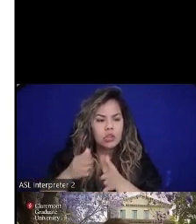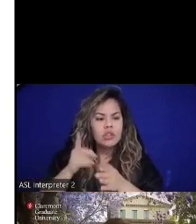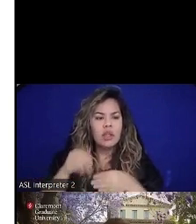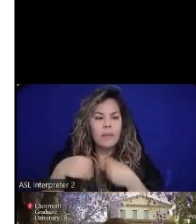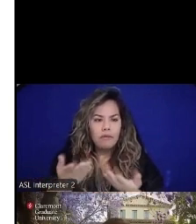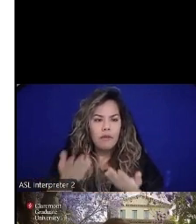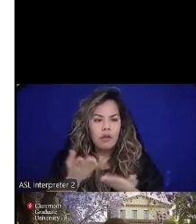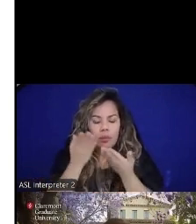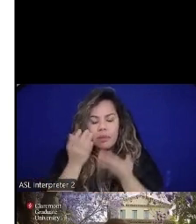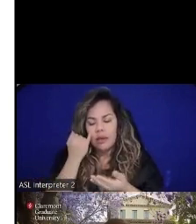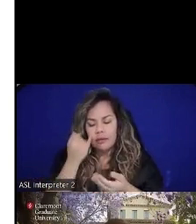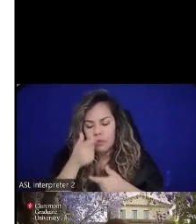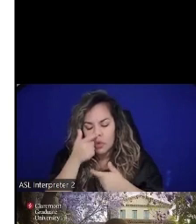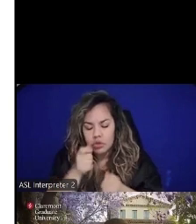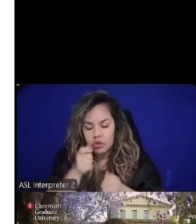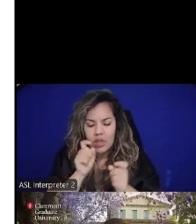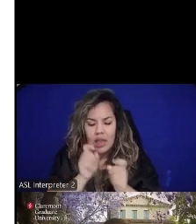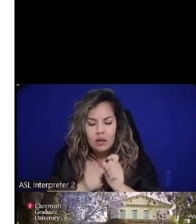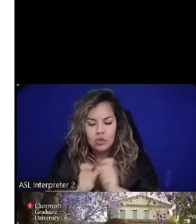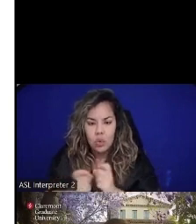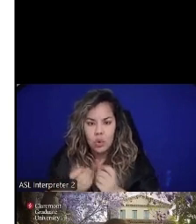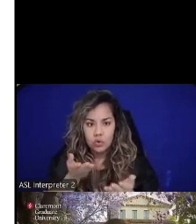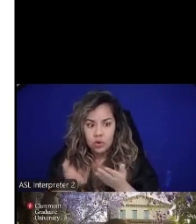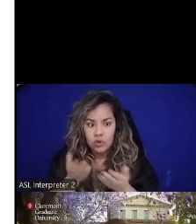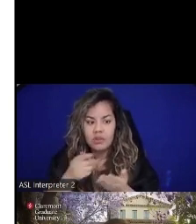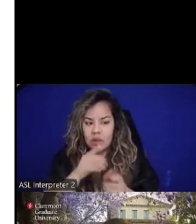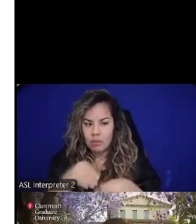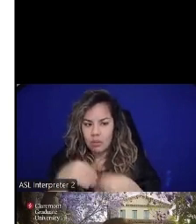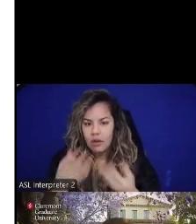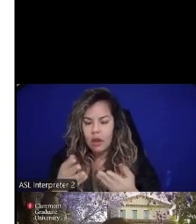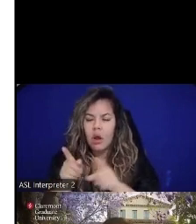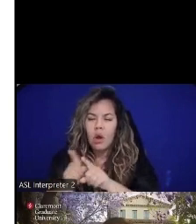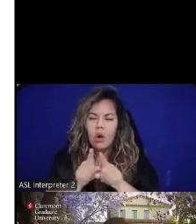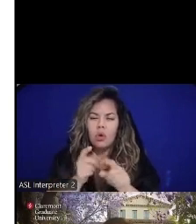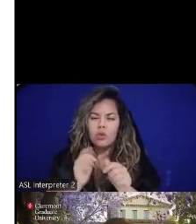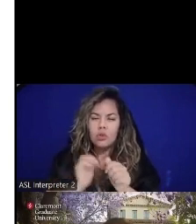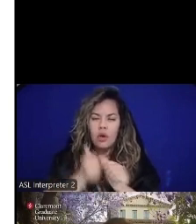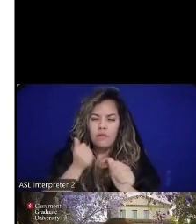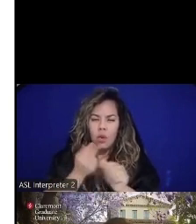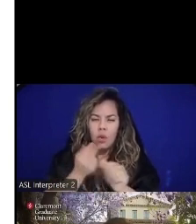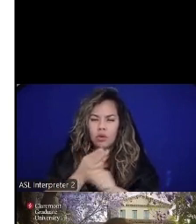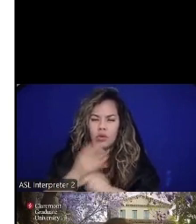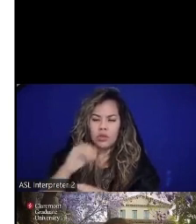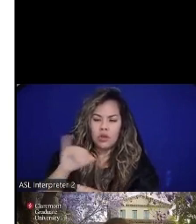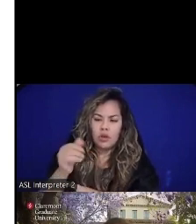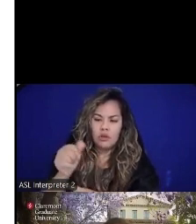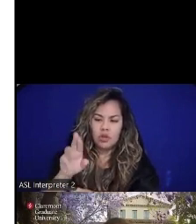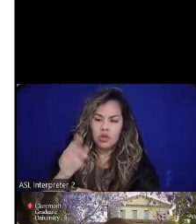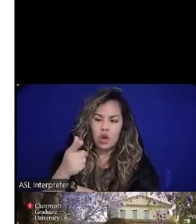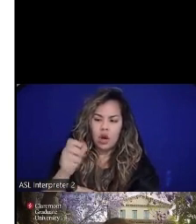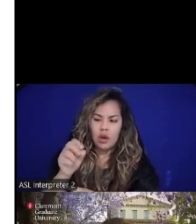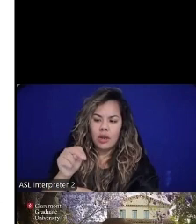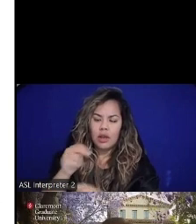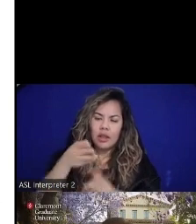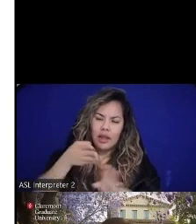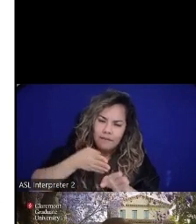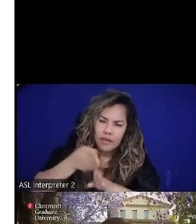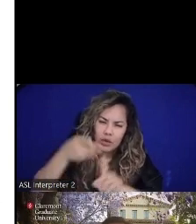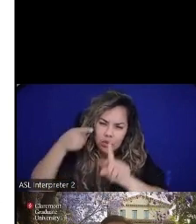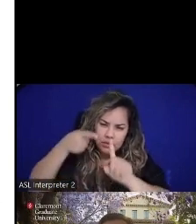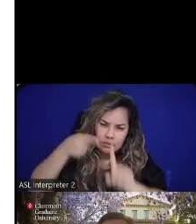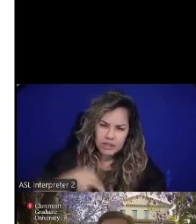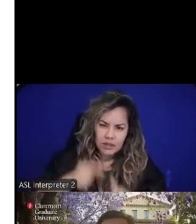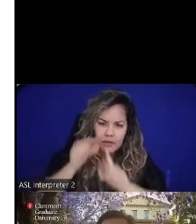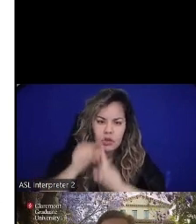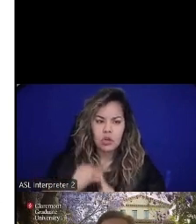editorial services. Be sure to avoid excessive use of jargon and field-specific terms and explain any abbreviations